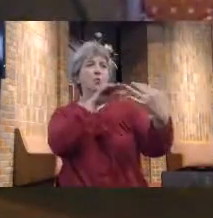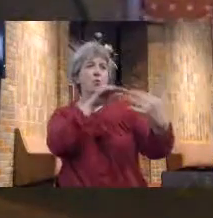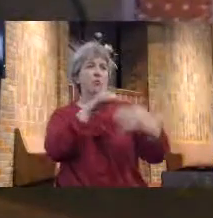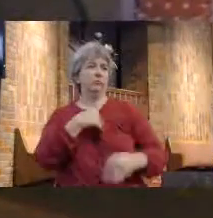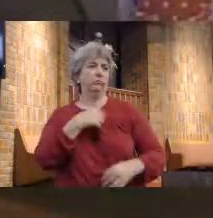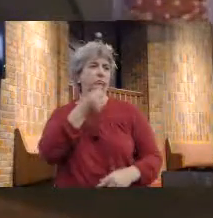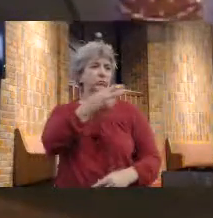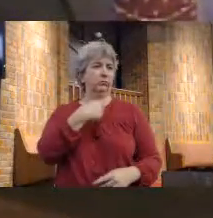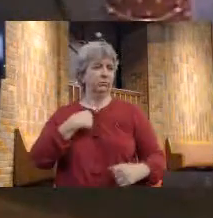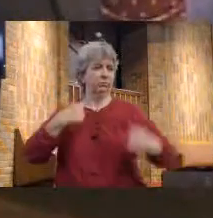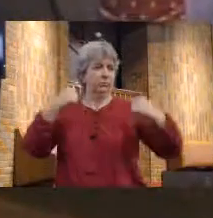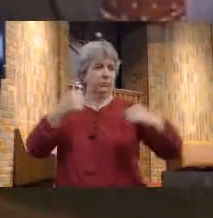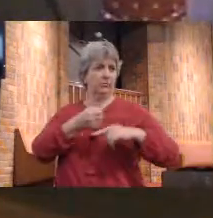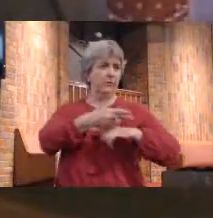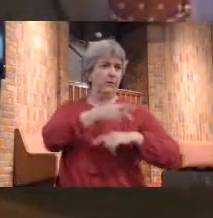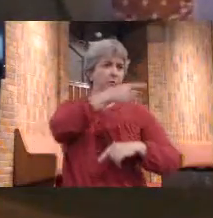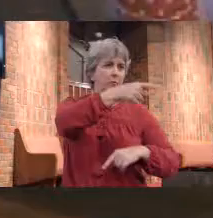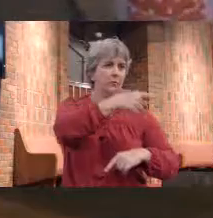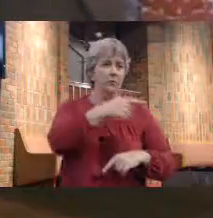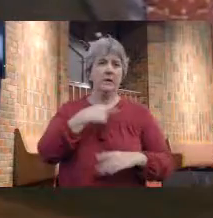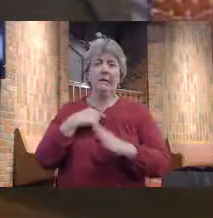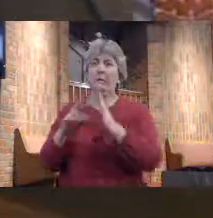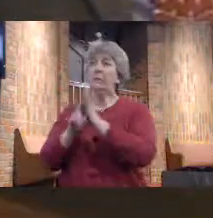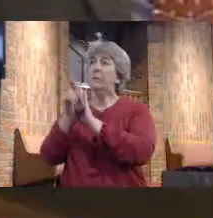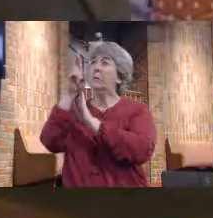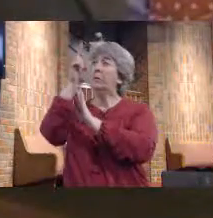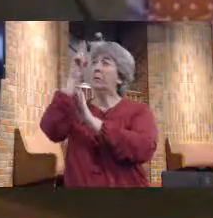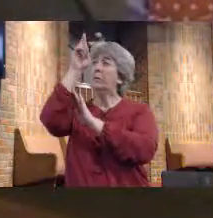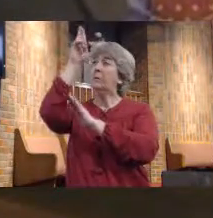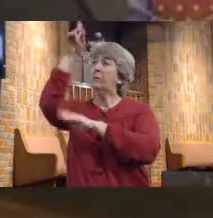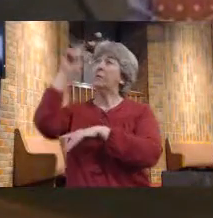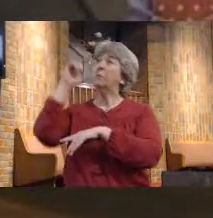strength. We go to the moon to prove our capabilities.